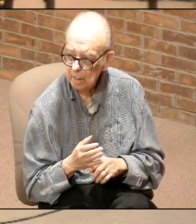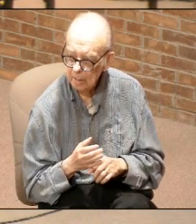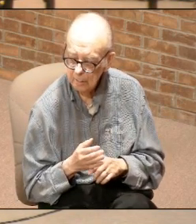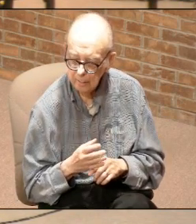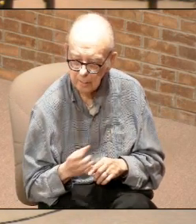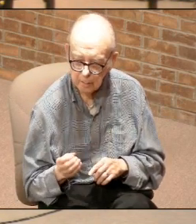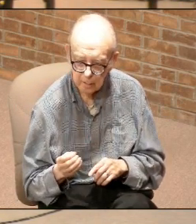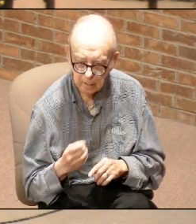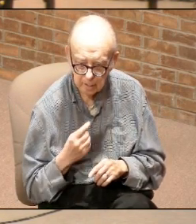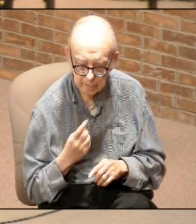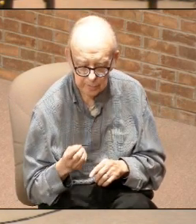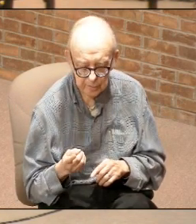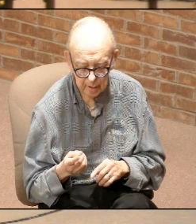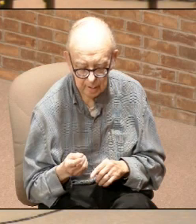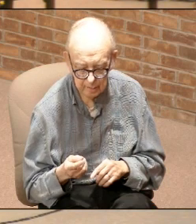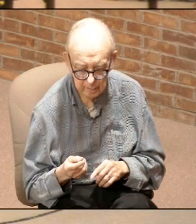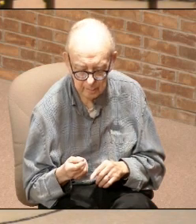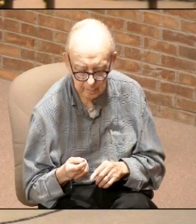and he was saying